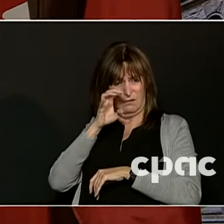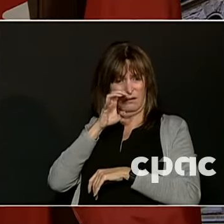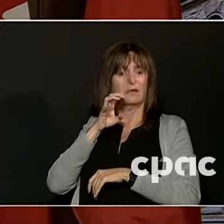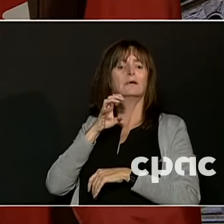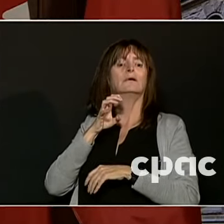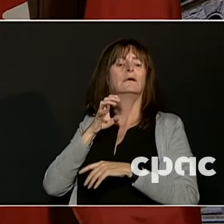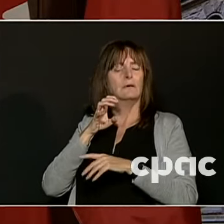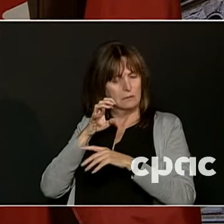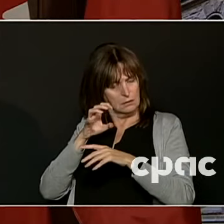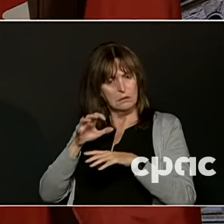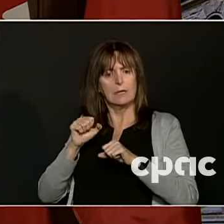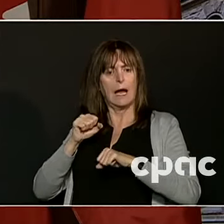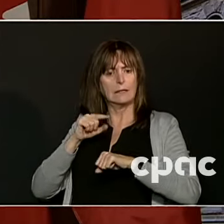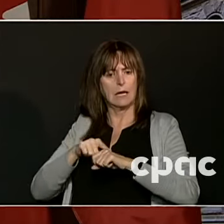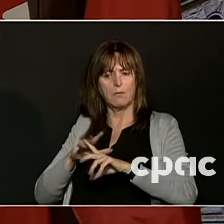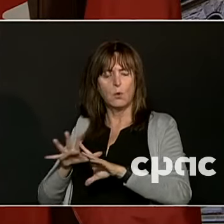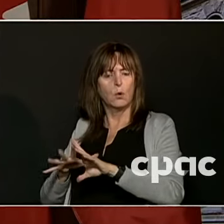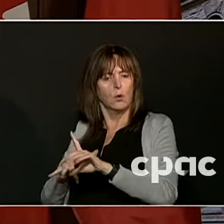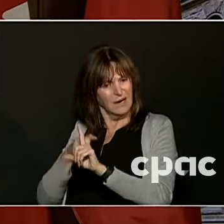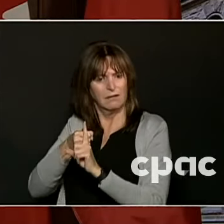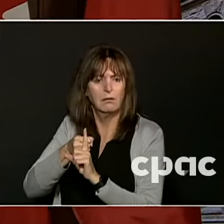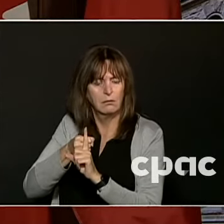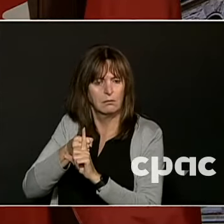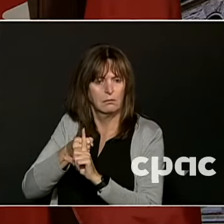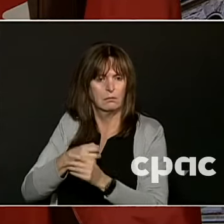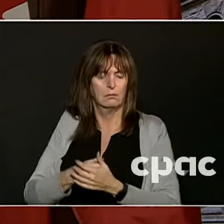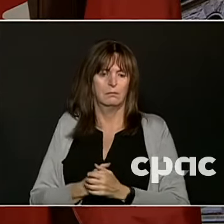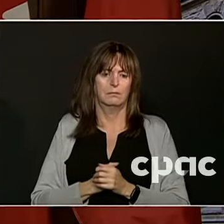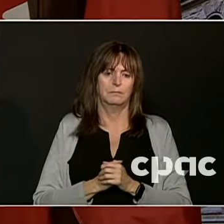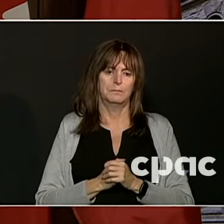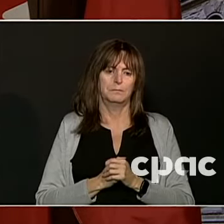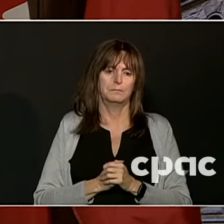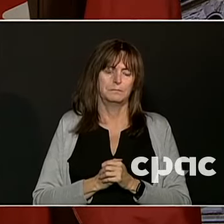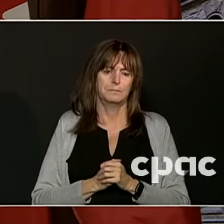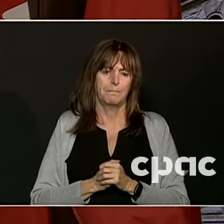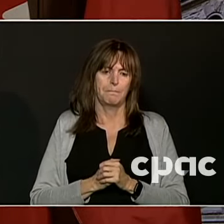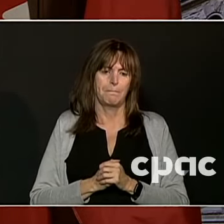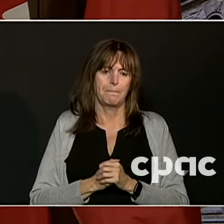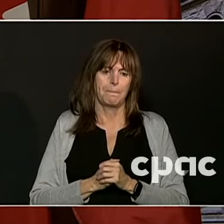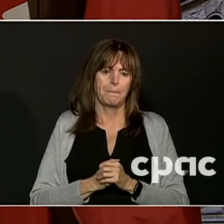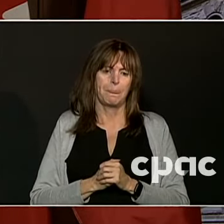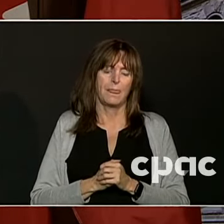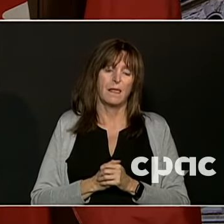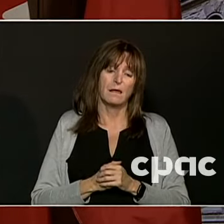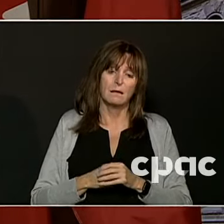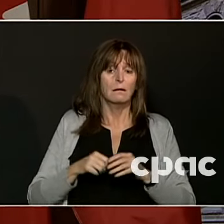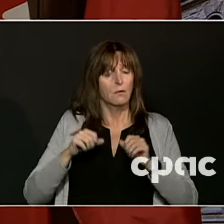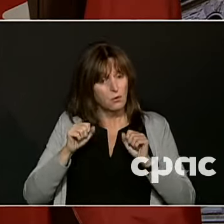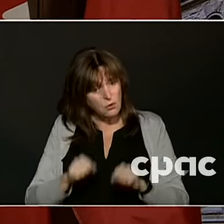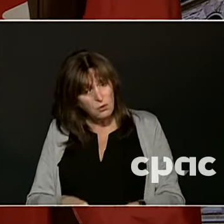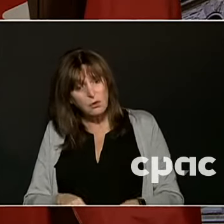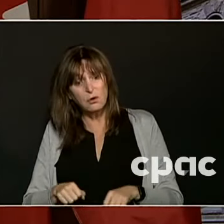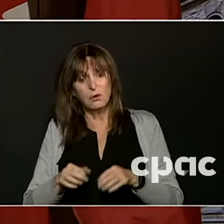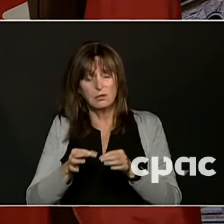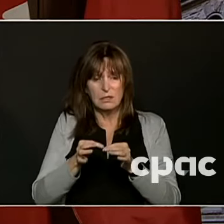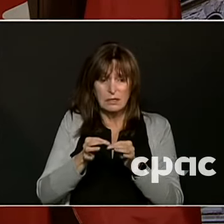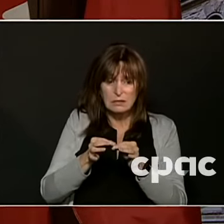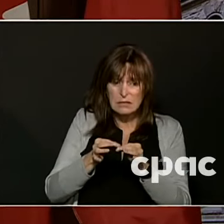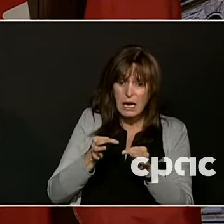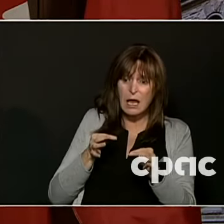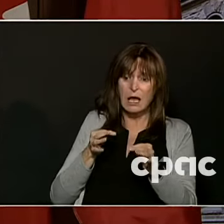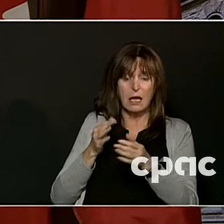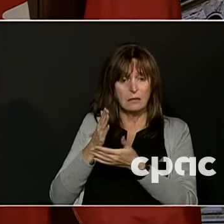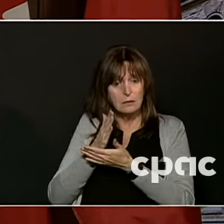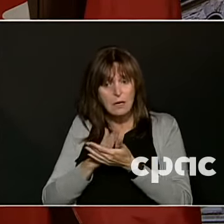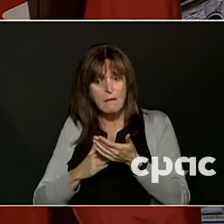October 10th might have actually helped delay or moderate some of the growth that we were seeing, but they are not sufficient necessarily in and